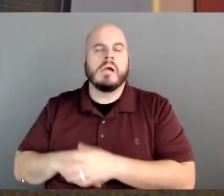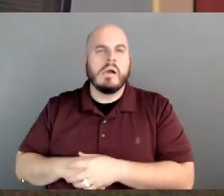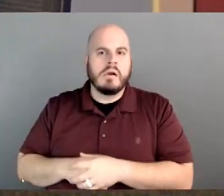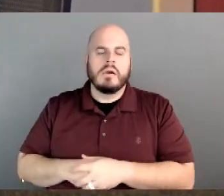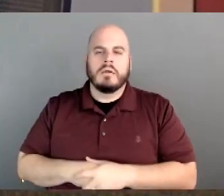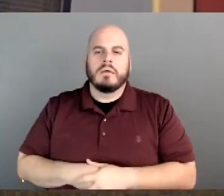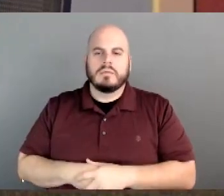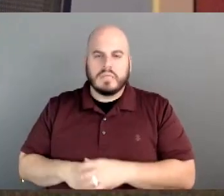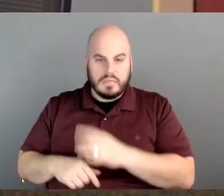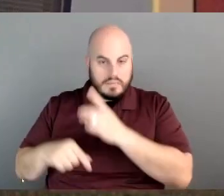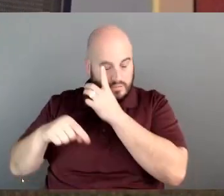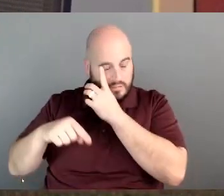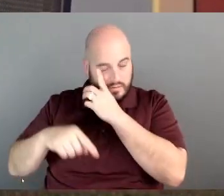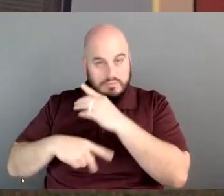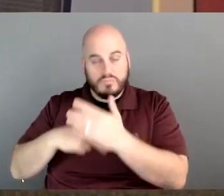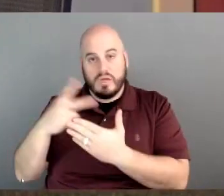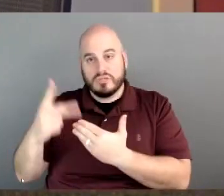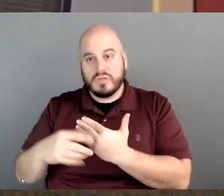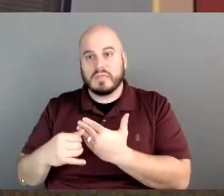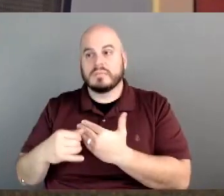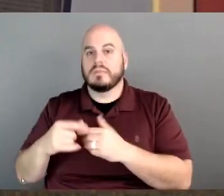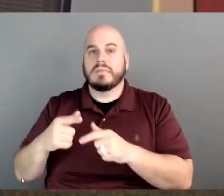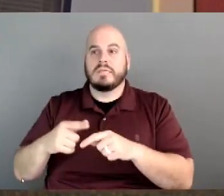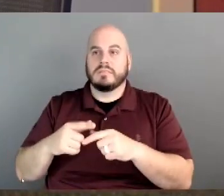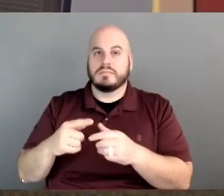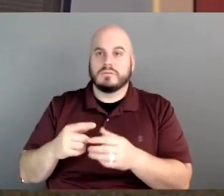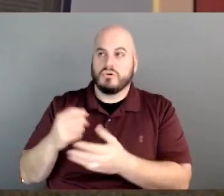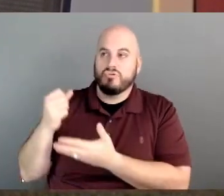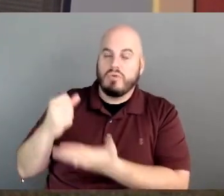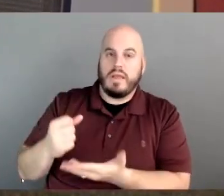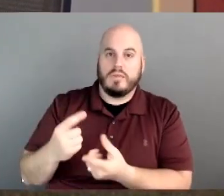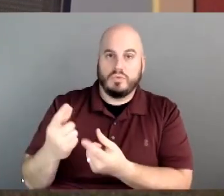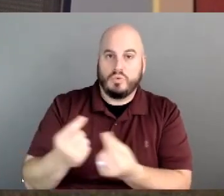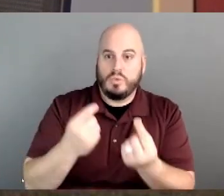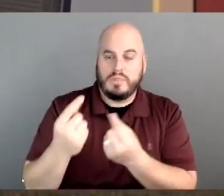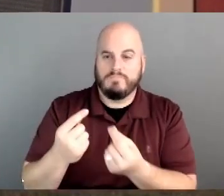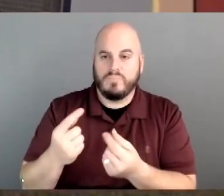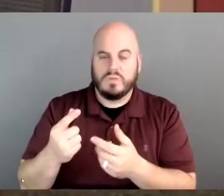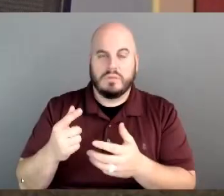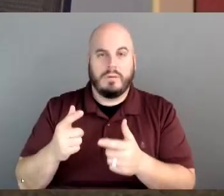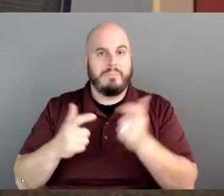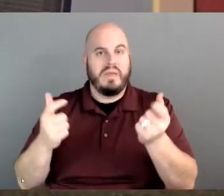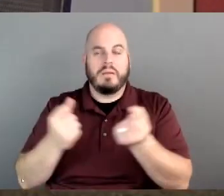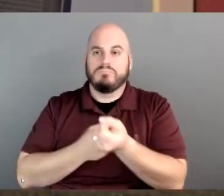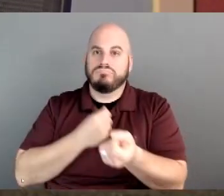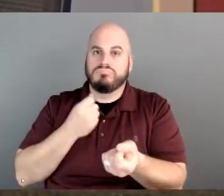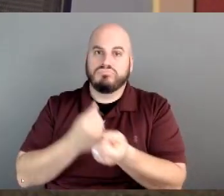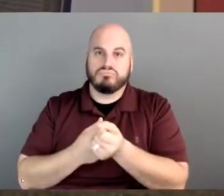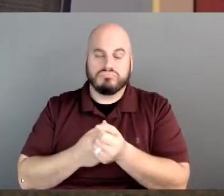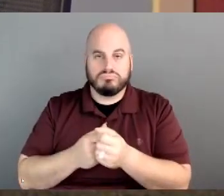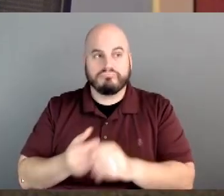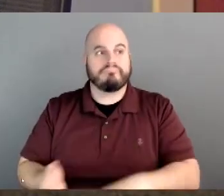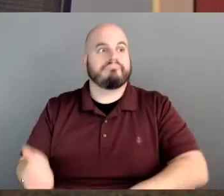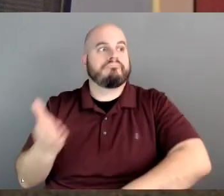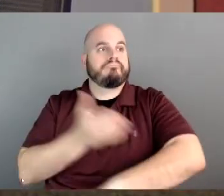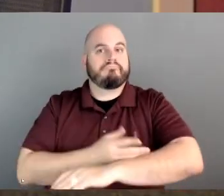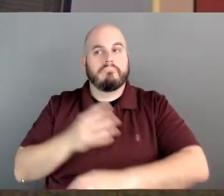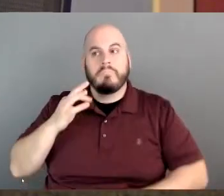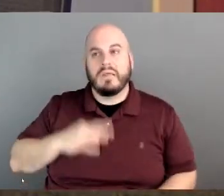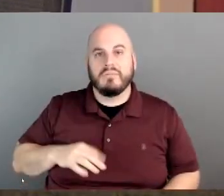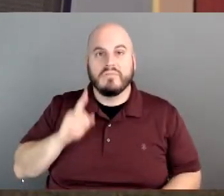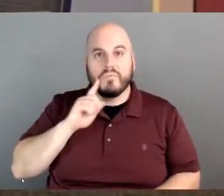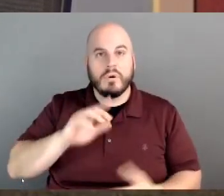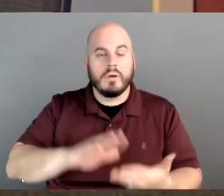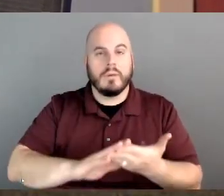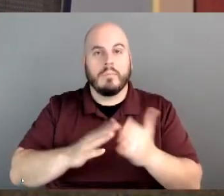and this execution of this grant, which was a tremendous boon for our whole community, is